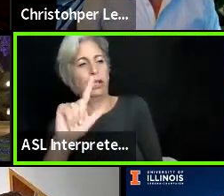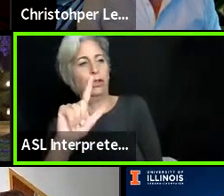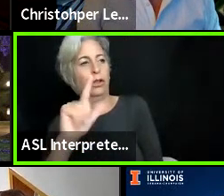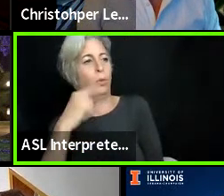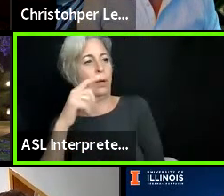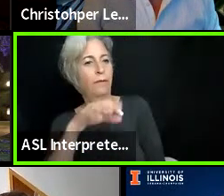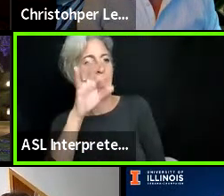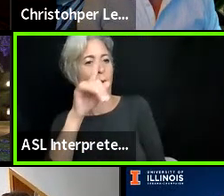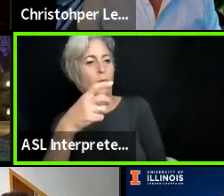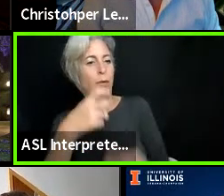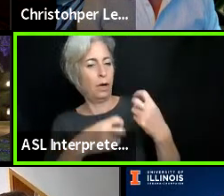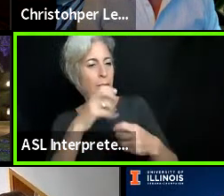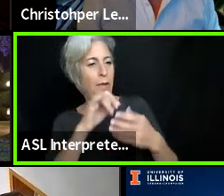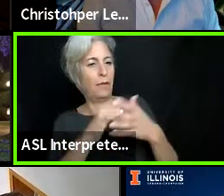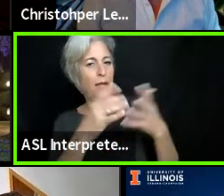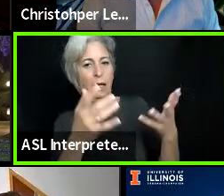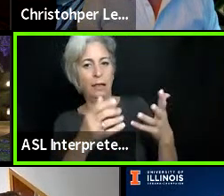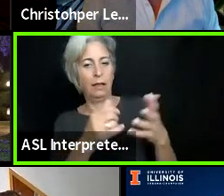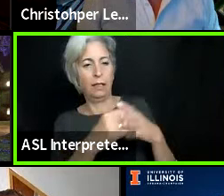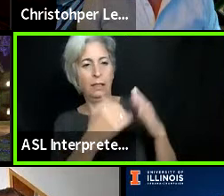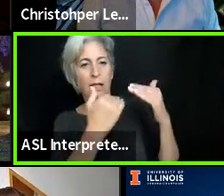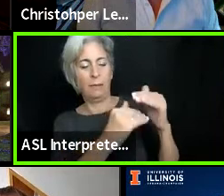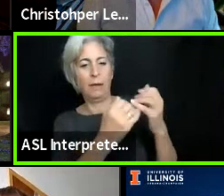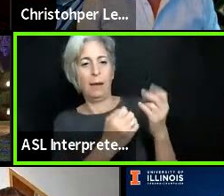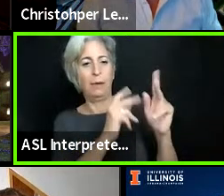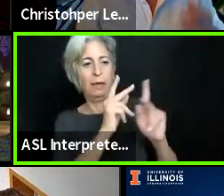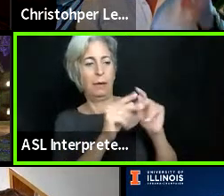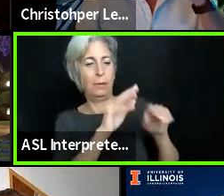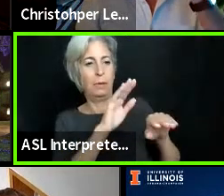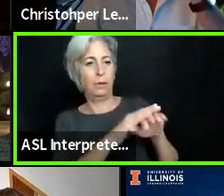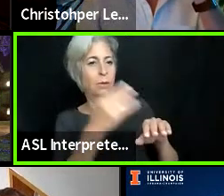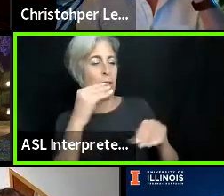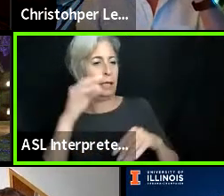discovered one issue that apparently there's a limit to how many people we